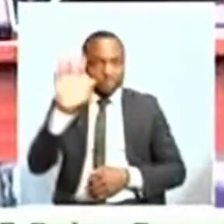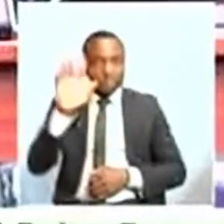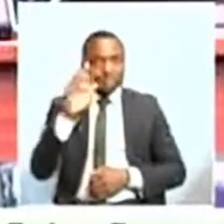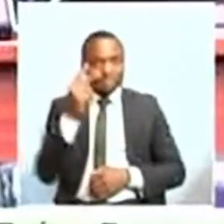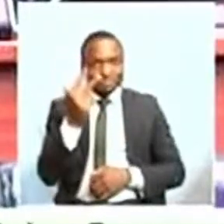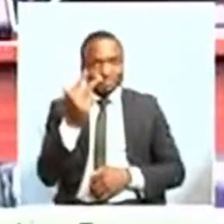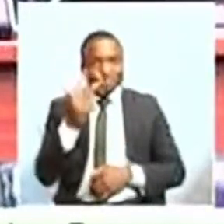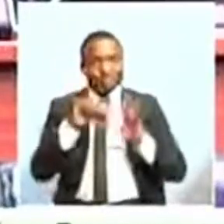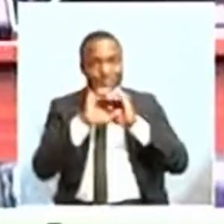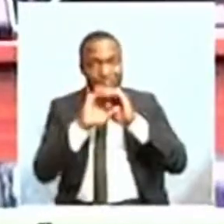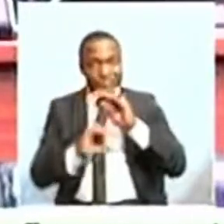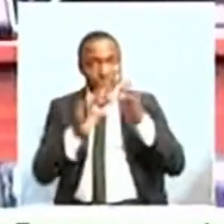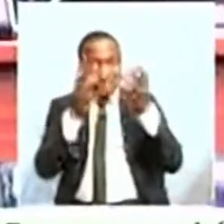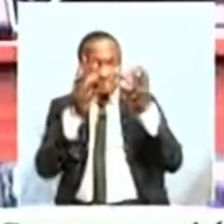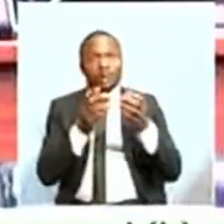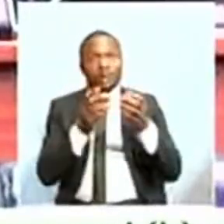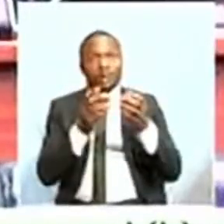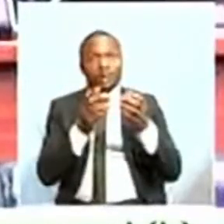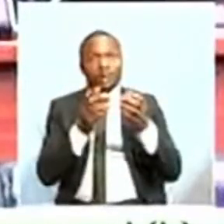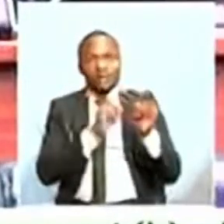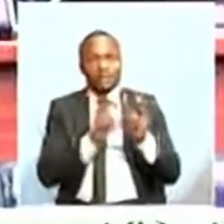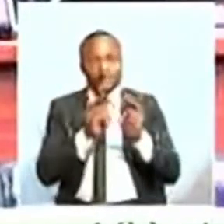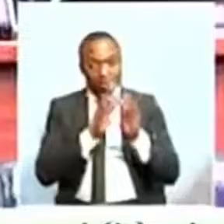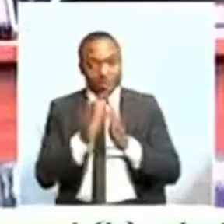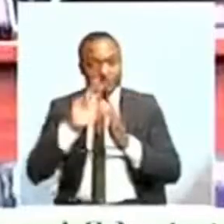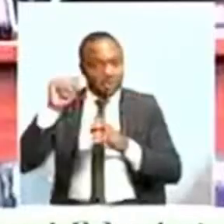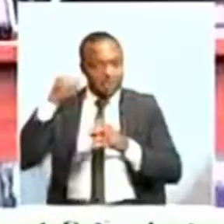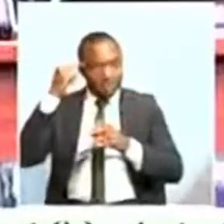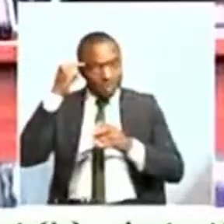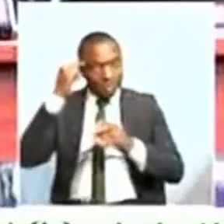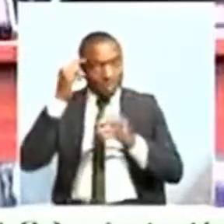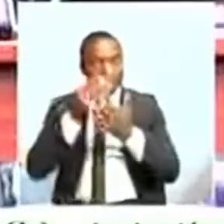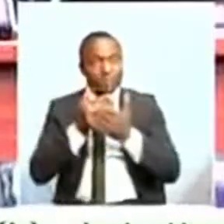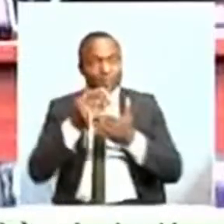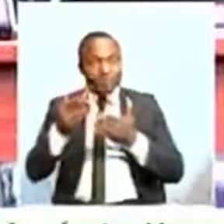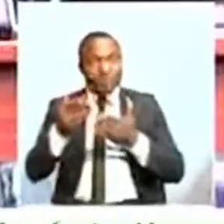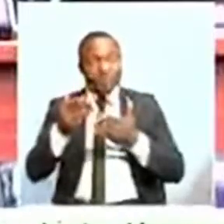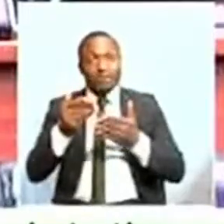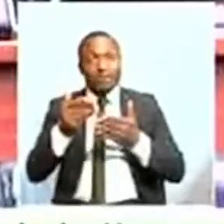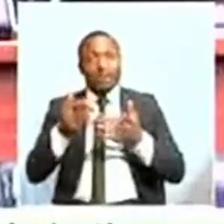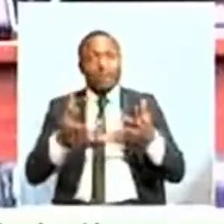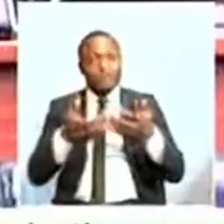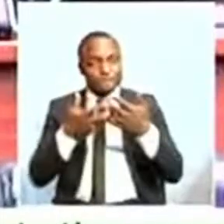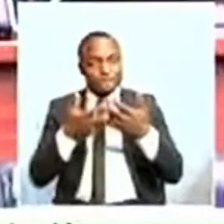3, under the drought response plan, government will procure standby pumps for Chambeshi water